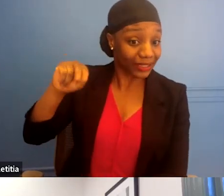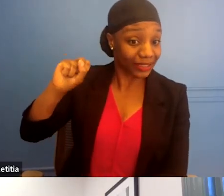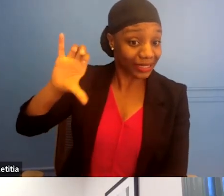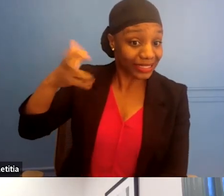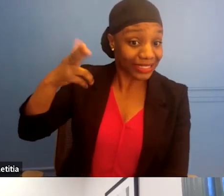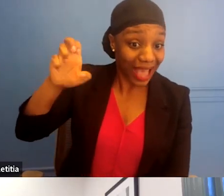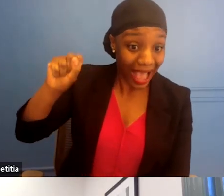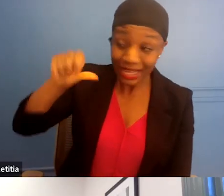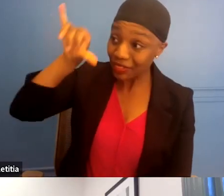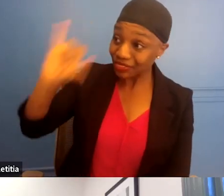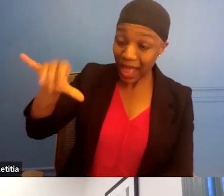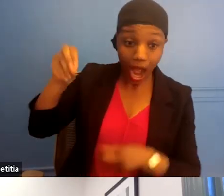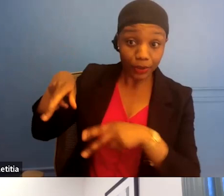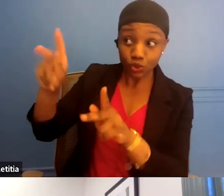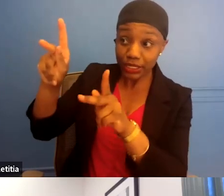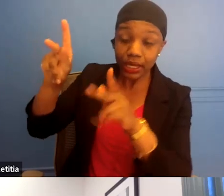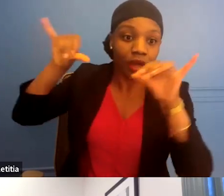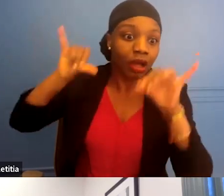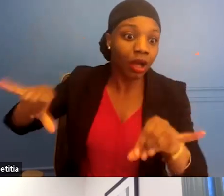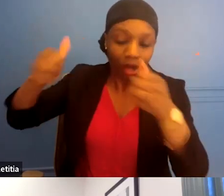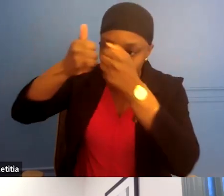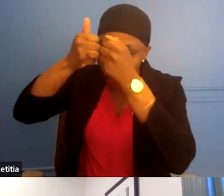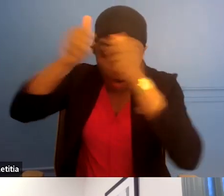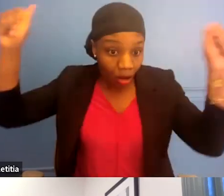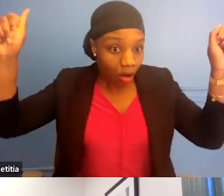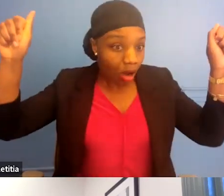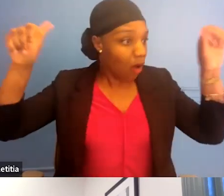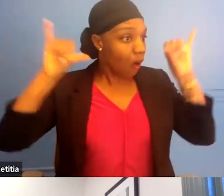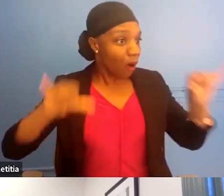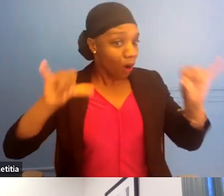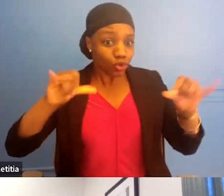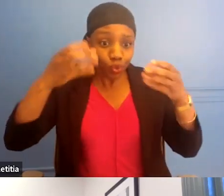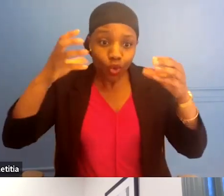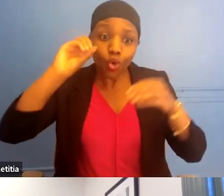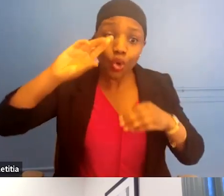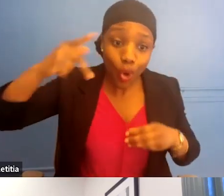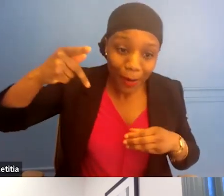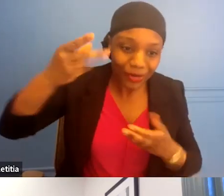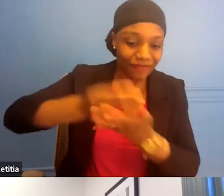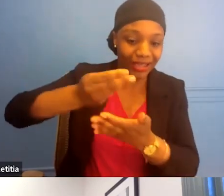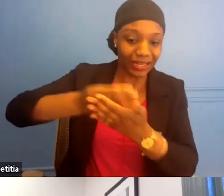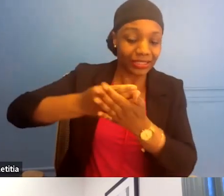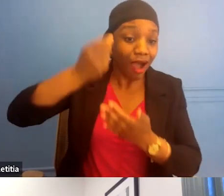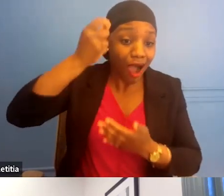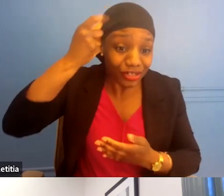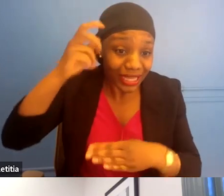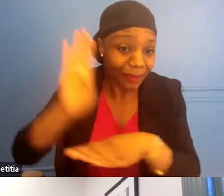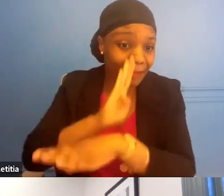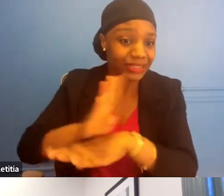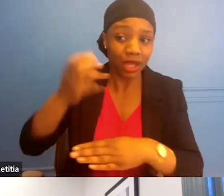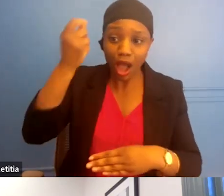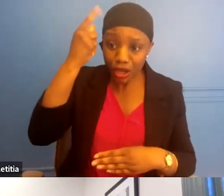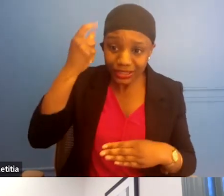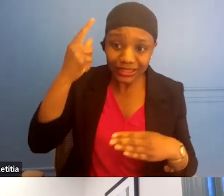really my entree to the world of corporate finance and business, understanding mergers,